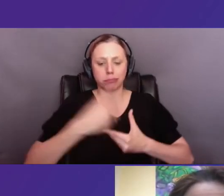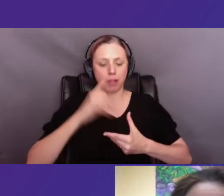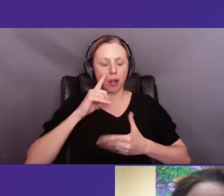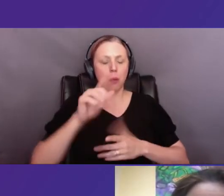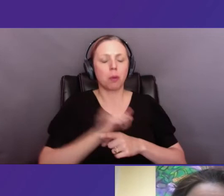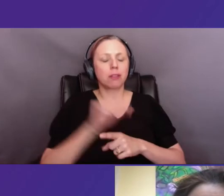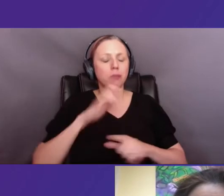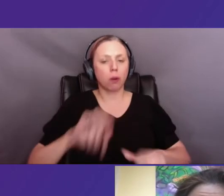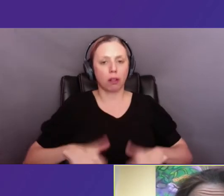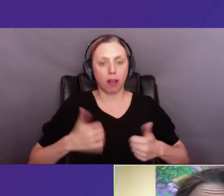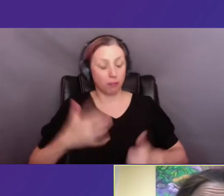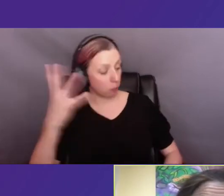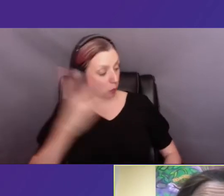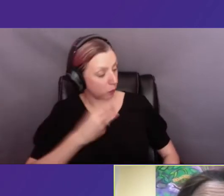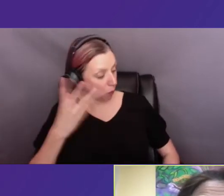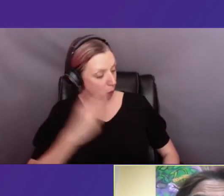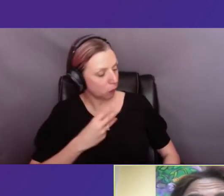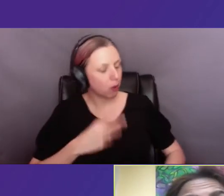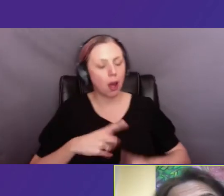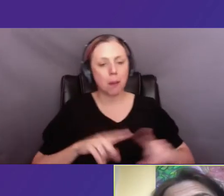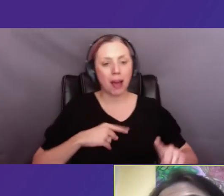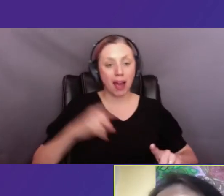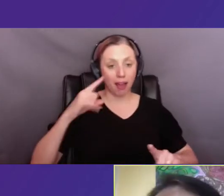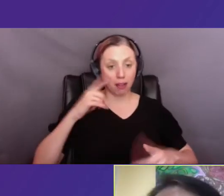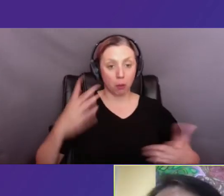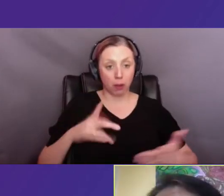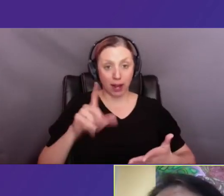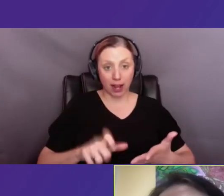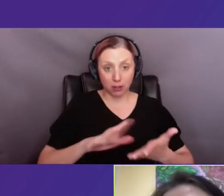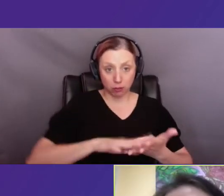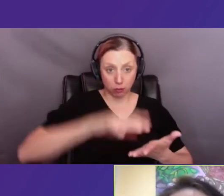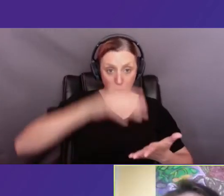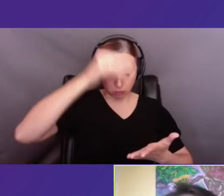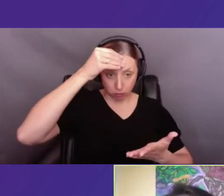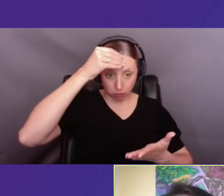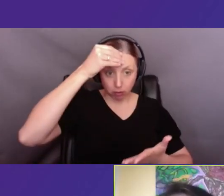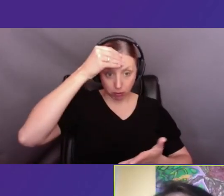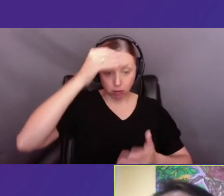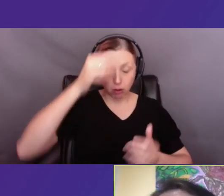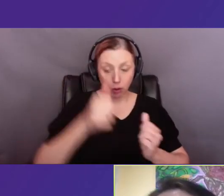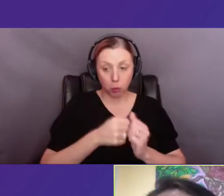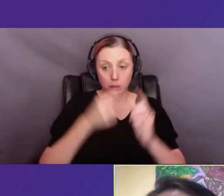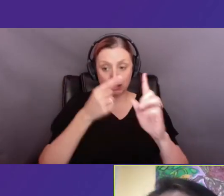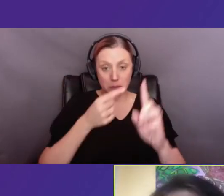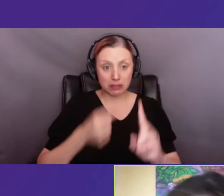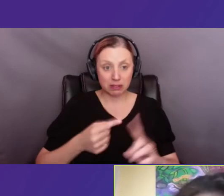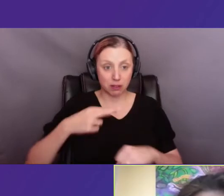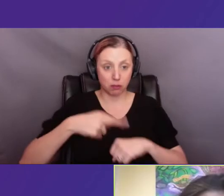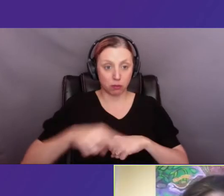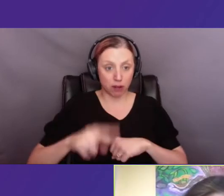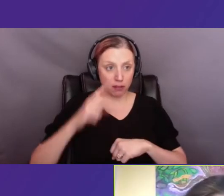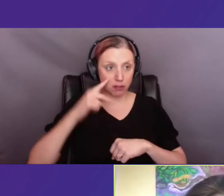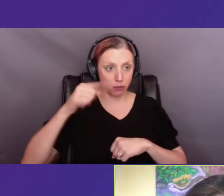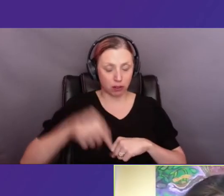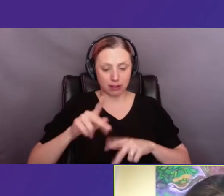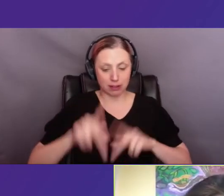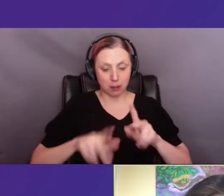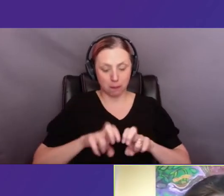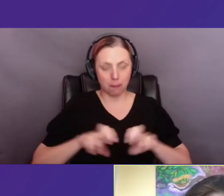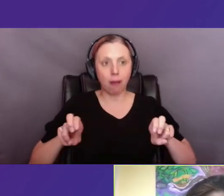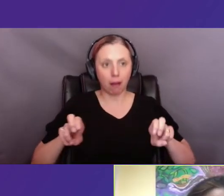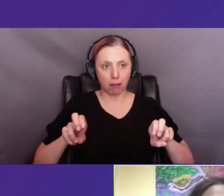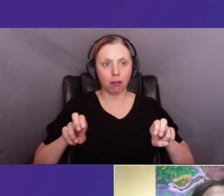think what I have had to learn, though, with specific reference to this panel, is